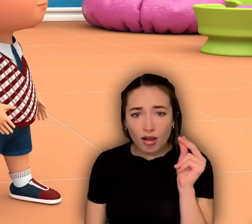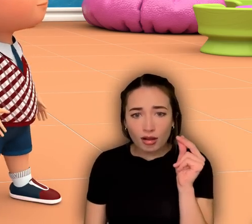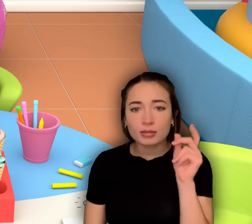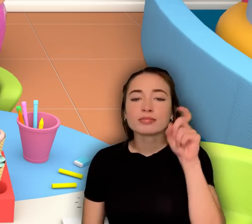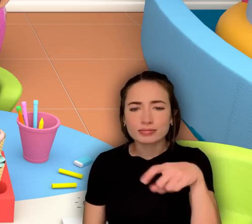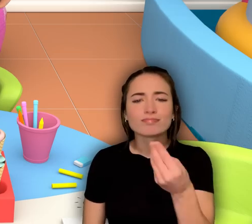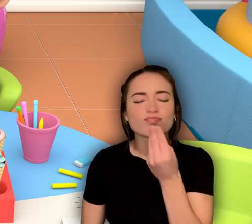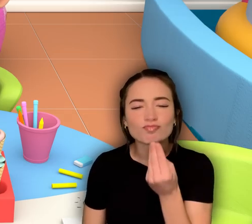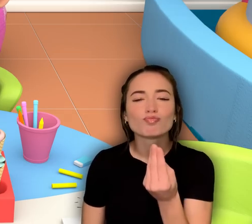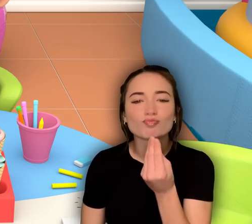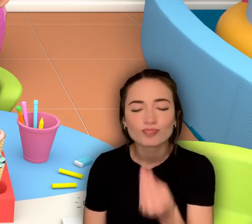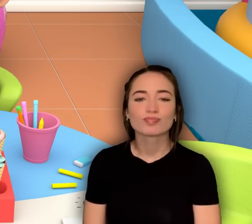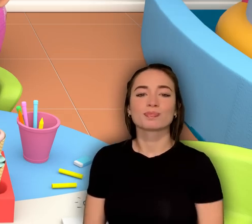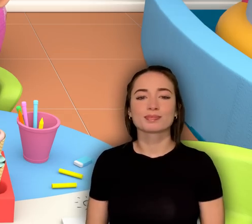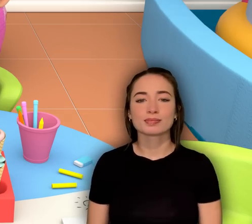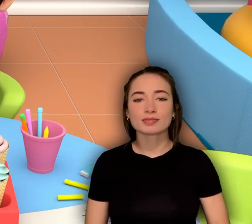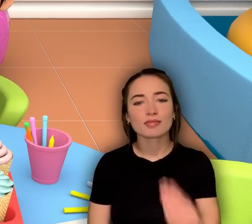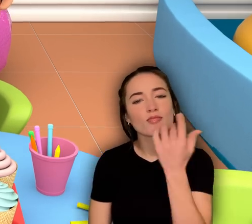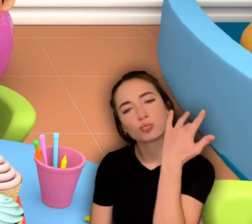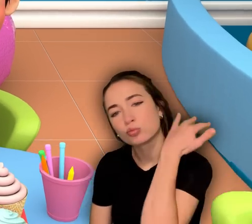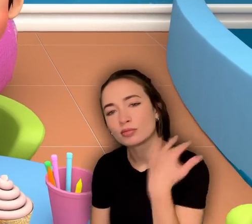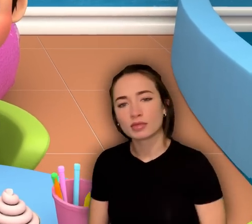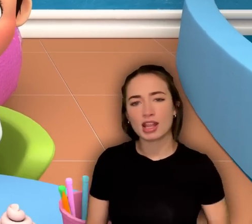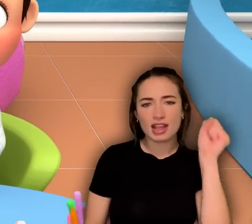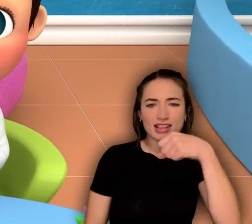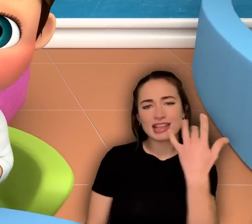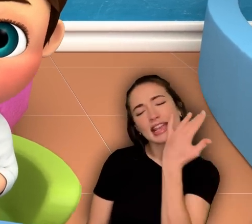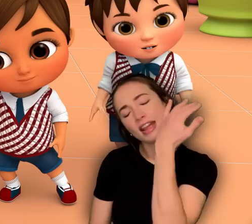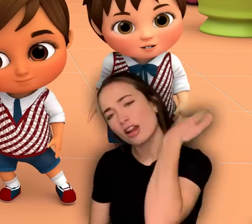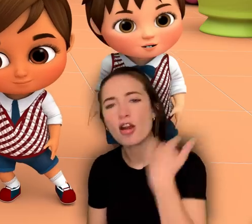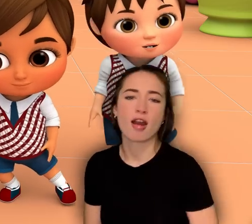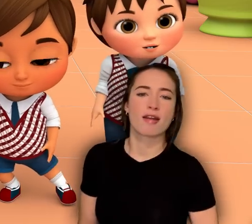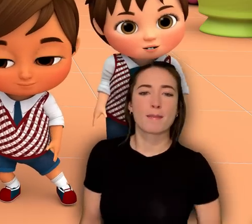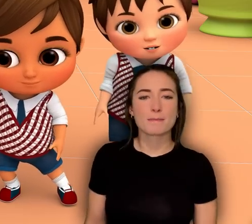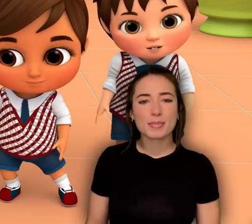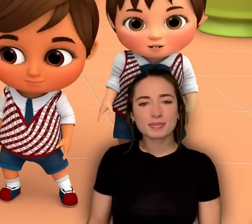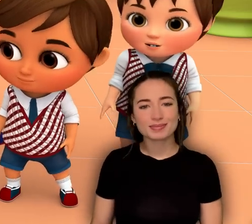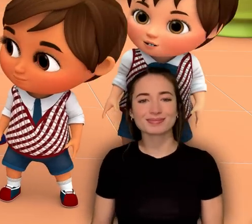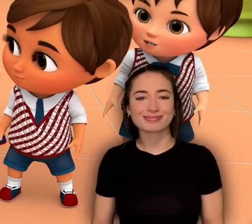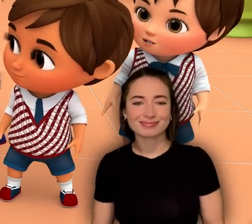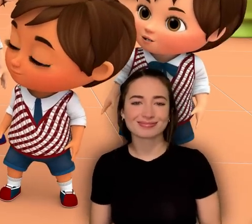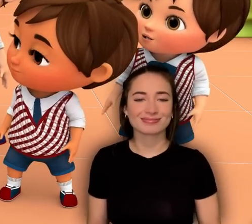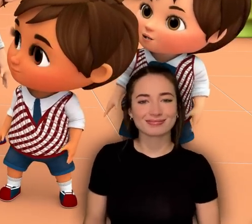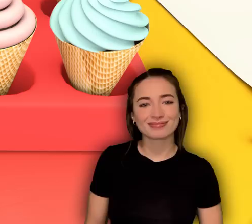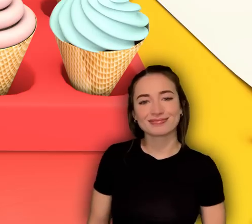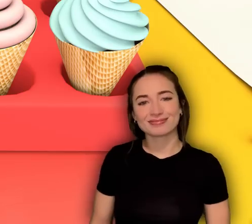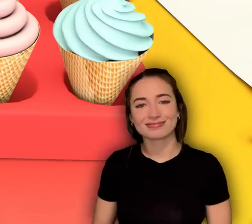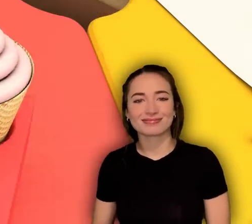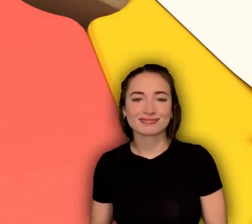it no no no you eat it all up you eat it all up yeah eat it all up